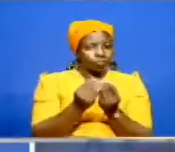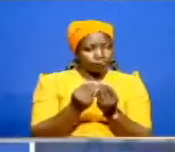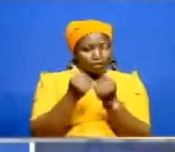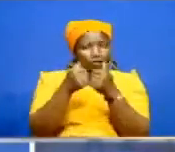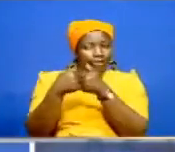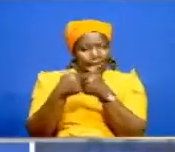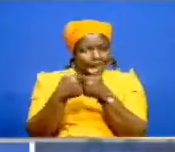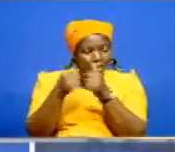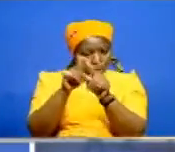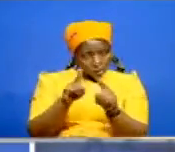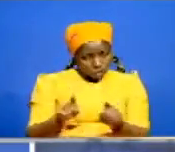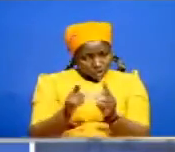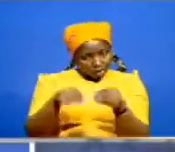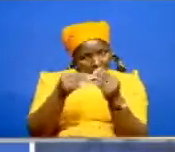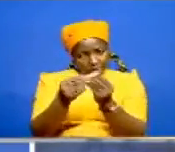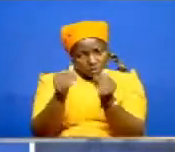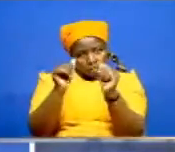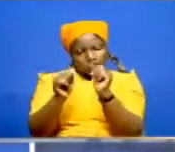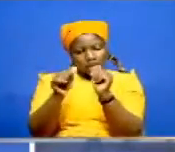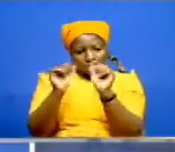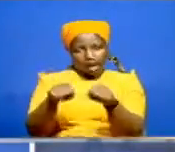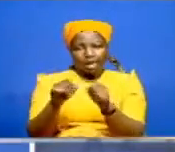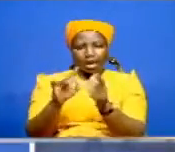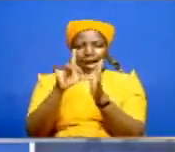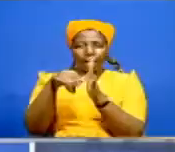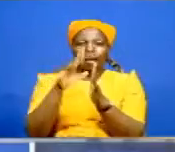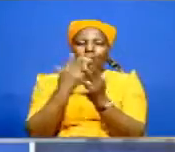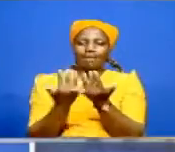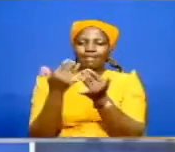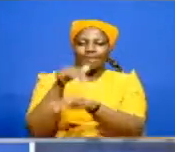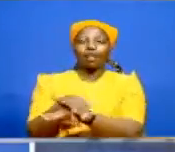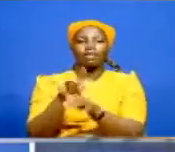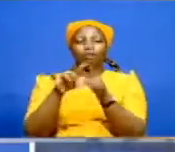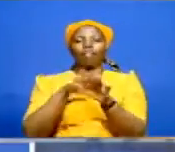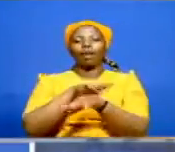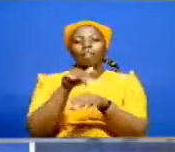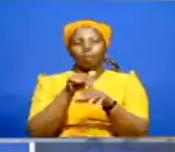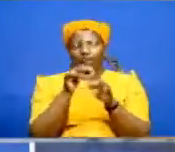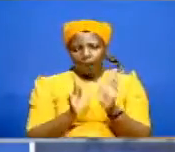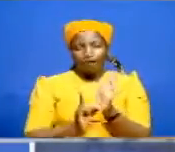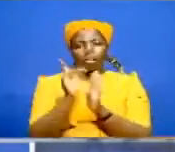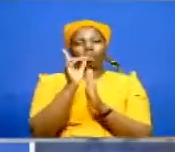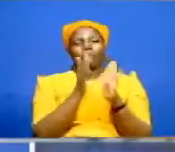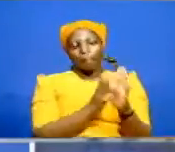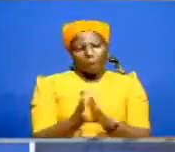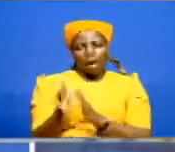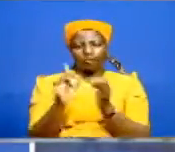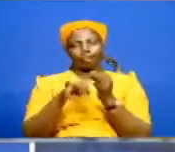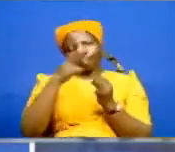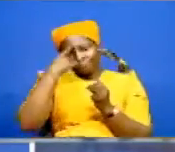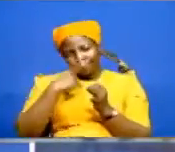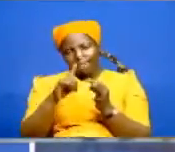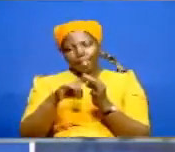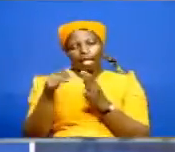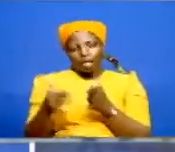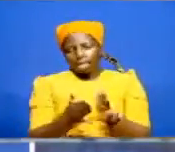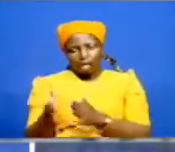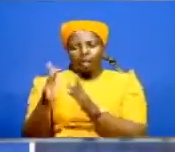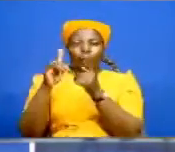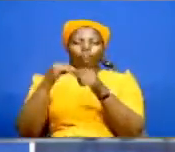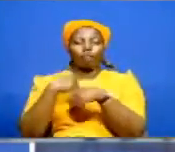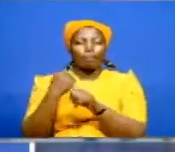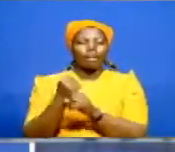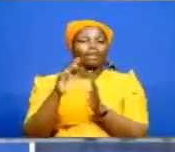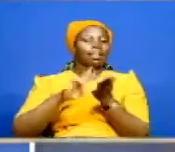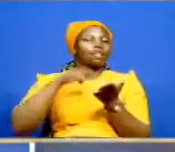the solutions that can then be integrated into national development plans, policies and strategies to make resources